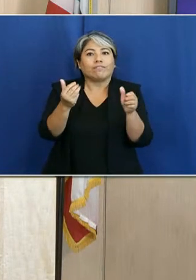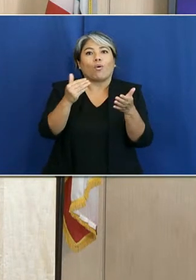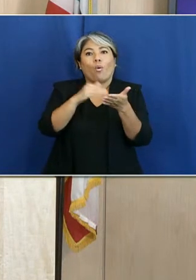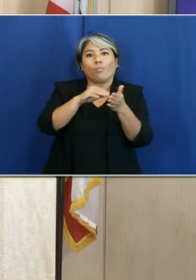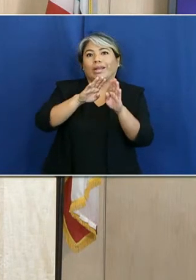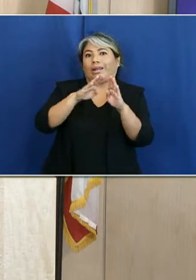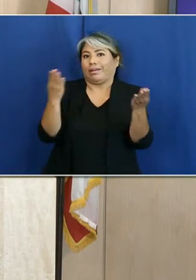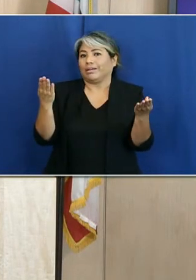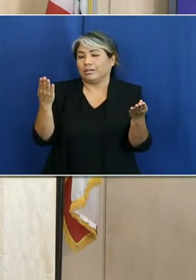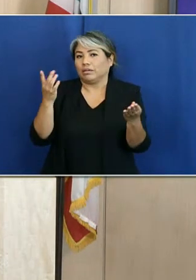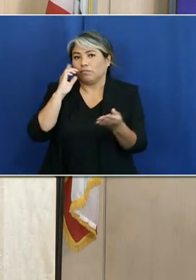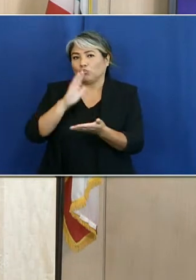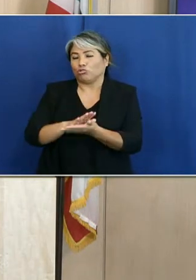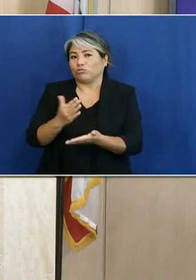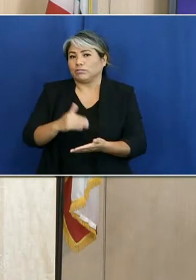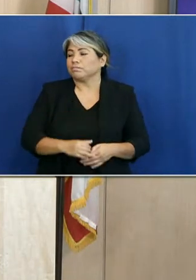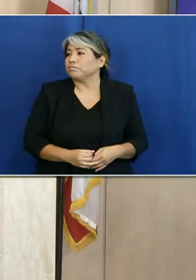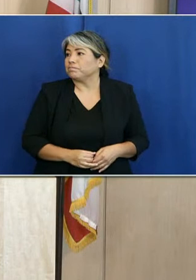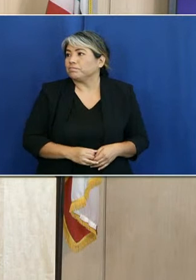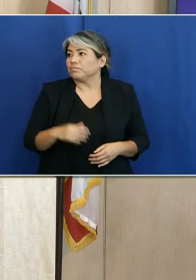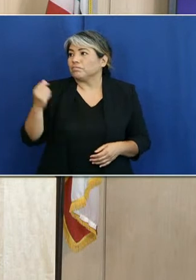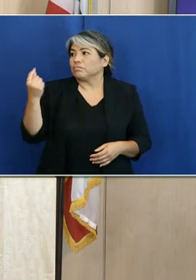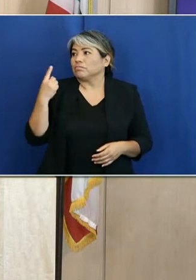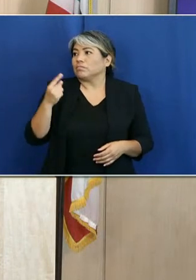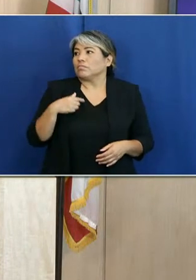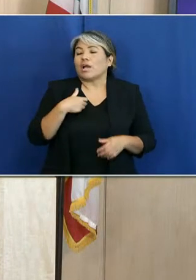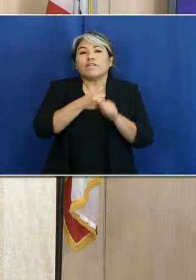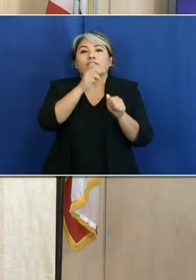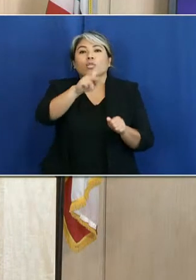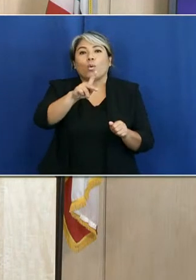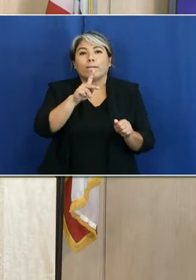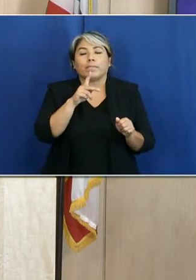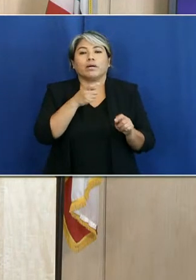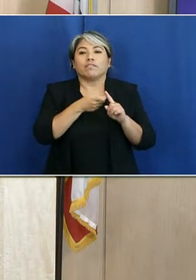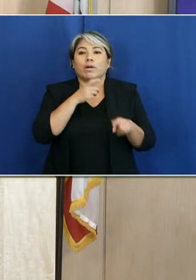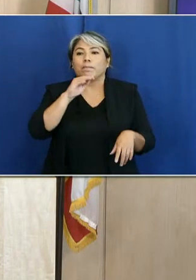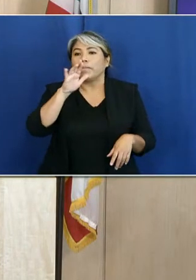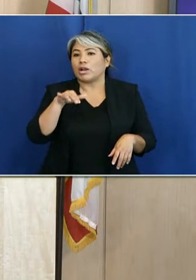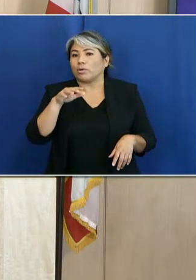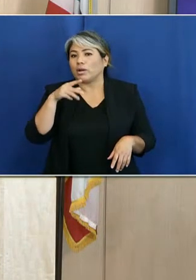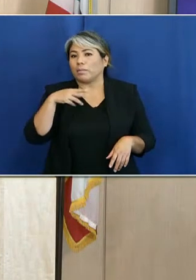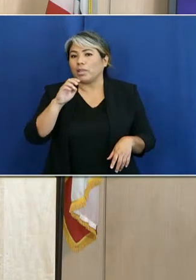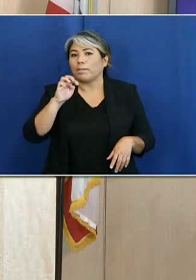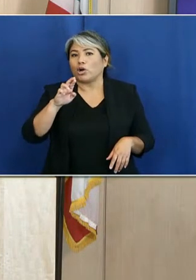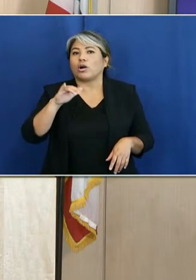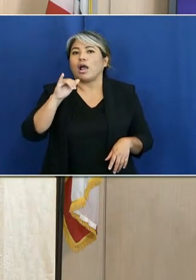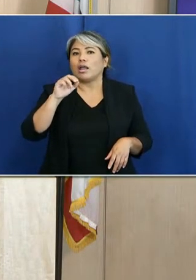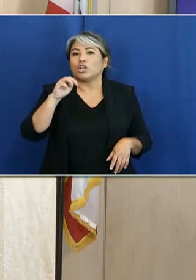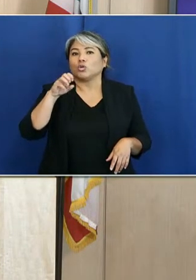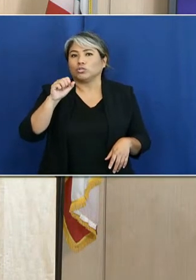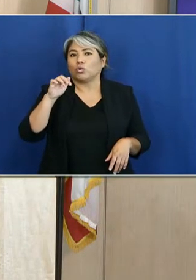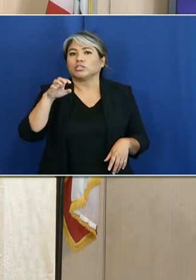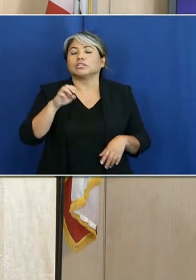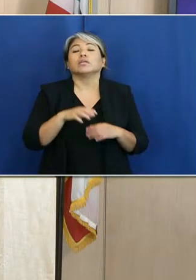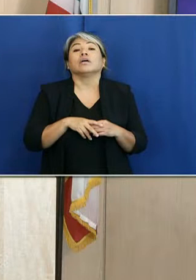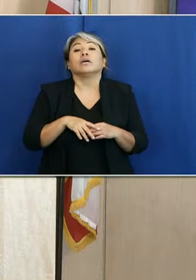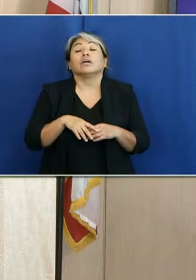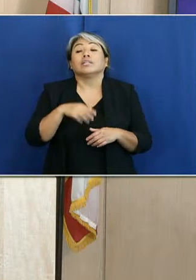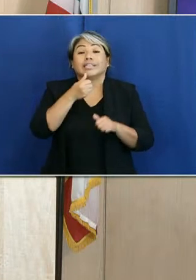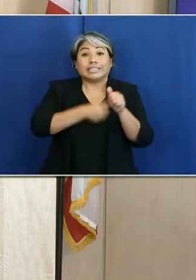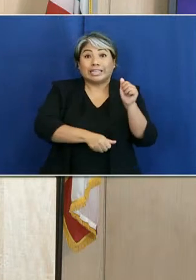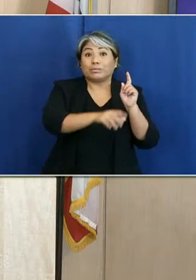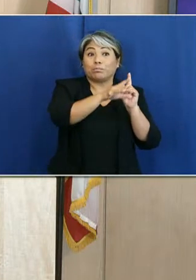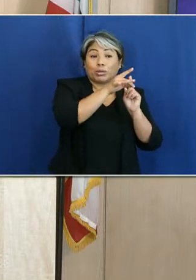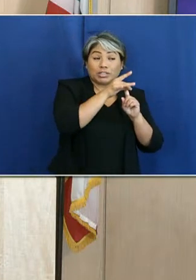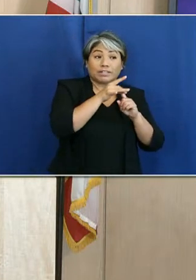plan. And excuse me, but I have a follow-up question from Mary Plummer at iNewsSource. Does each positive